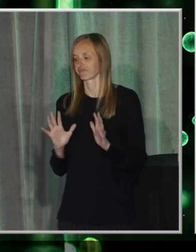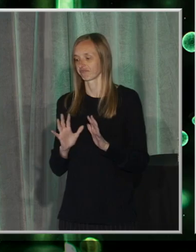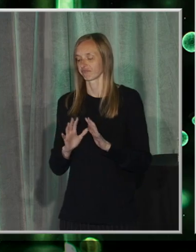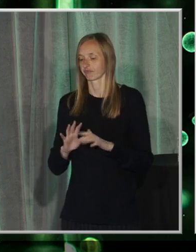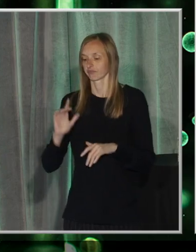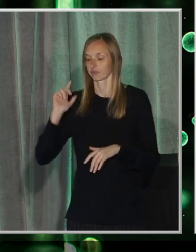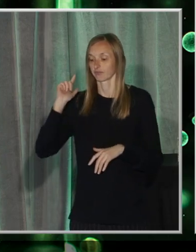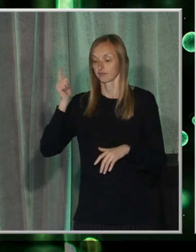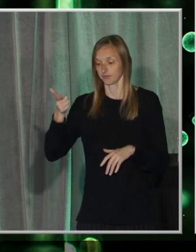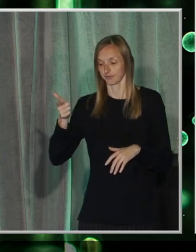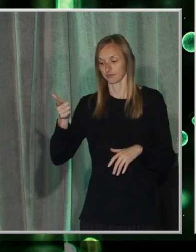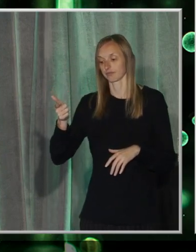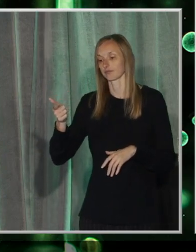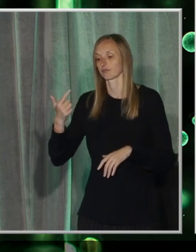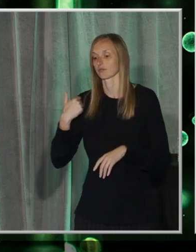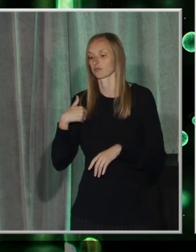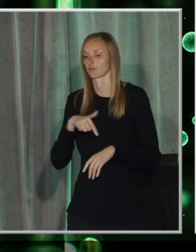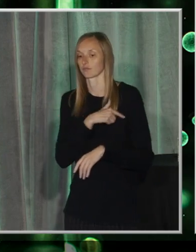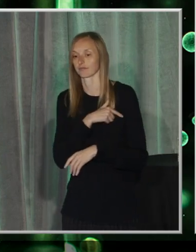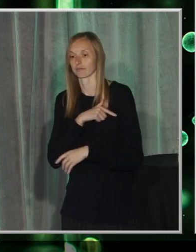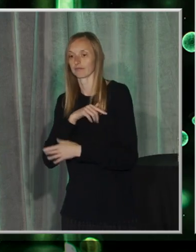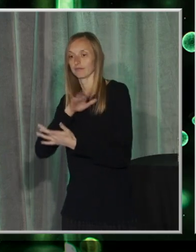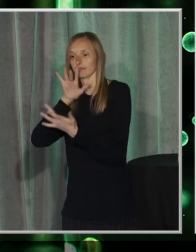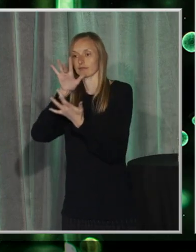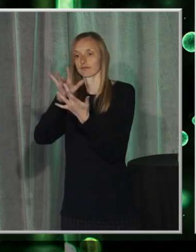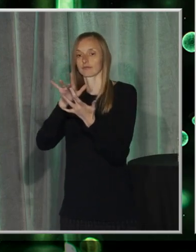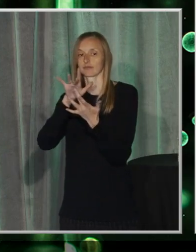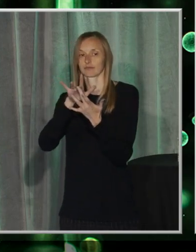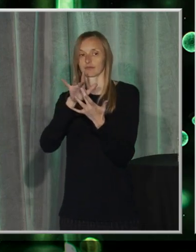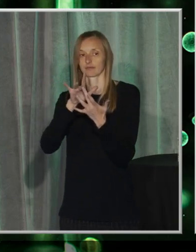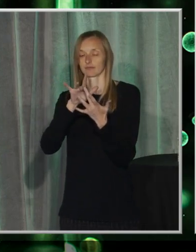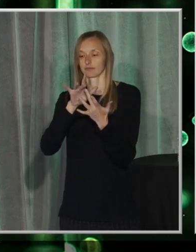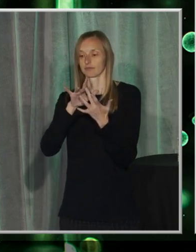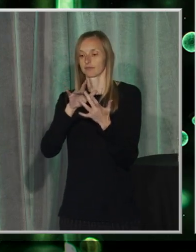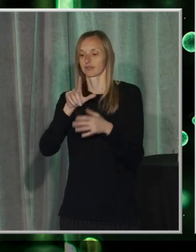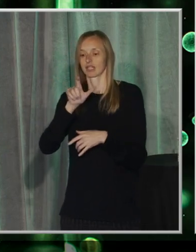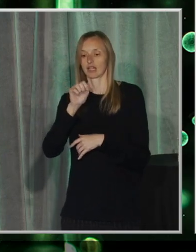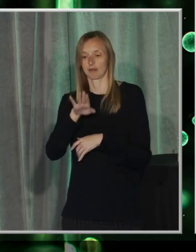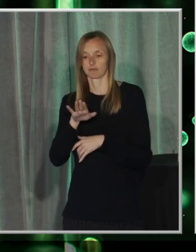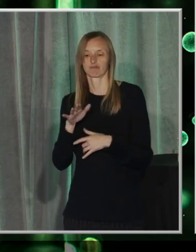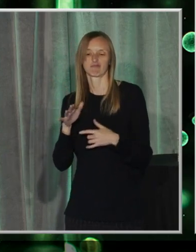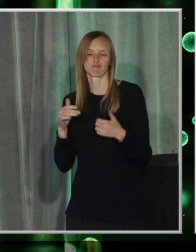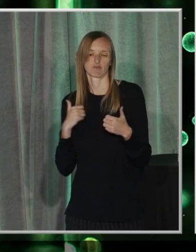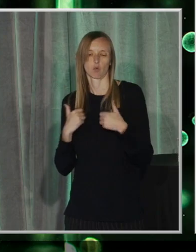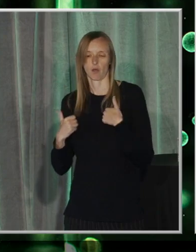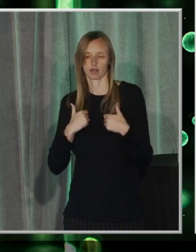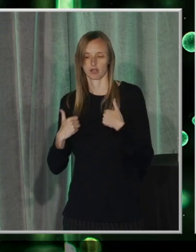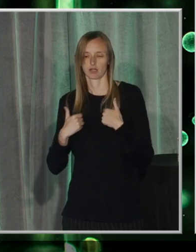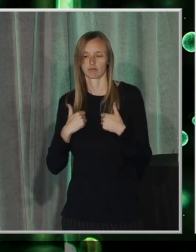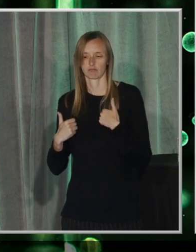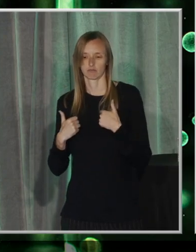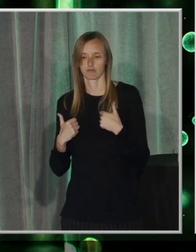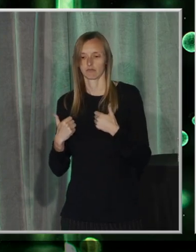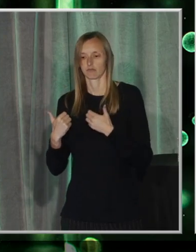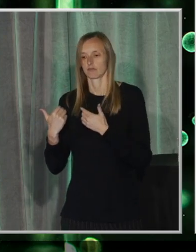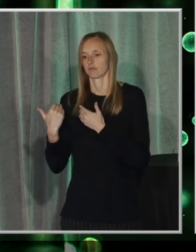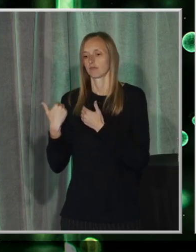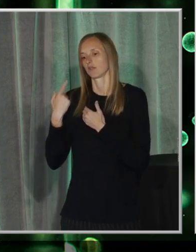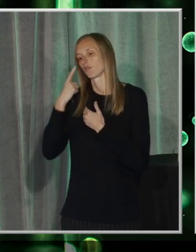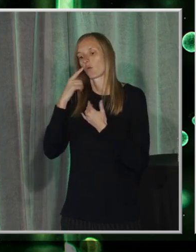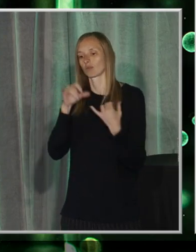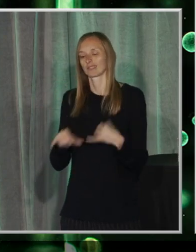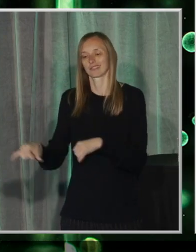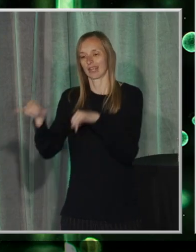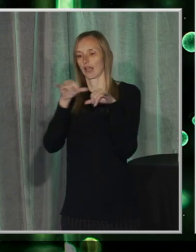later on, we reached out to a laboratory in Rwanda that is in charge of carrying out